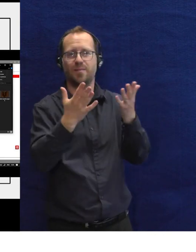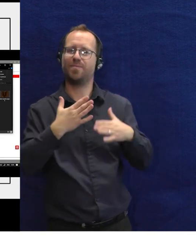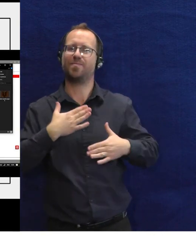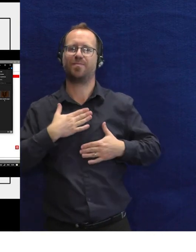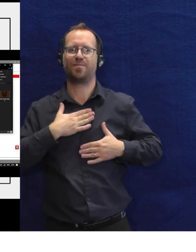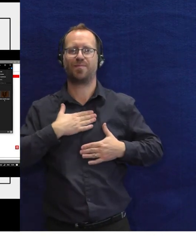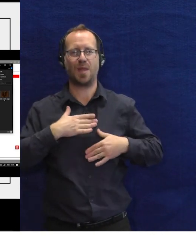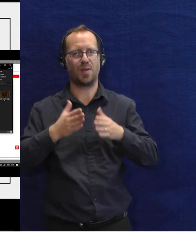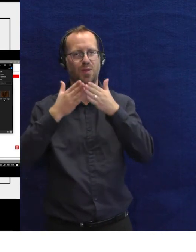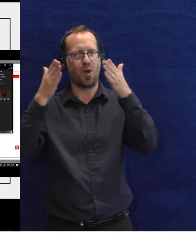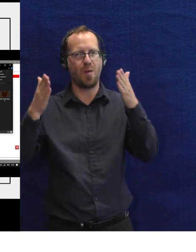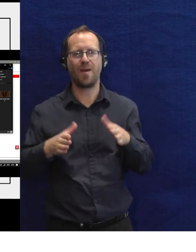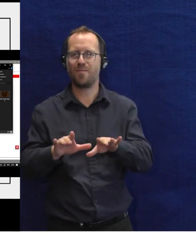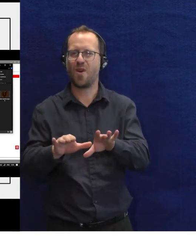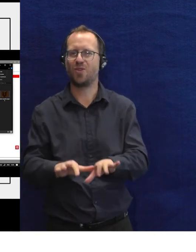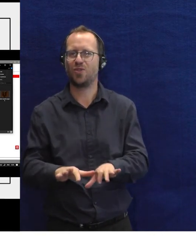process is on your computer.